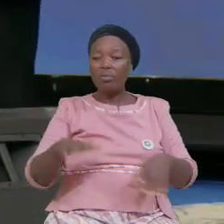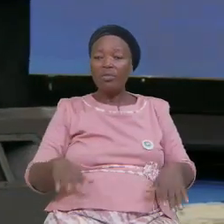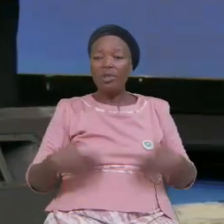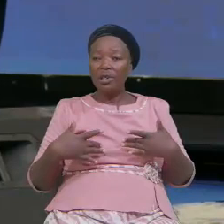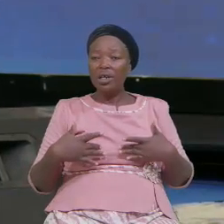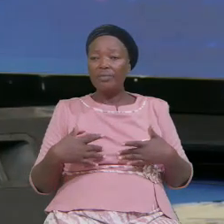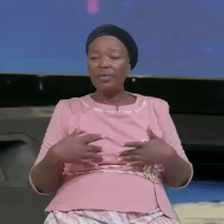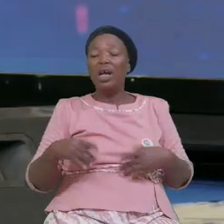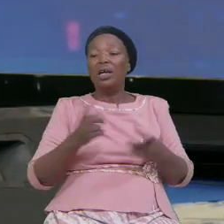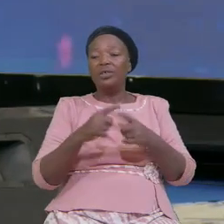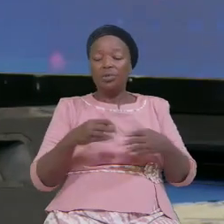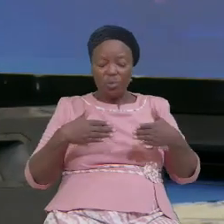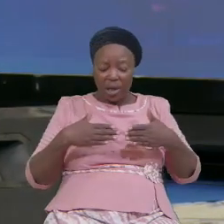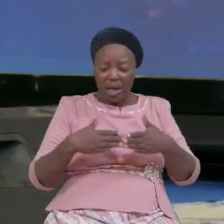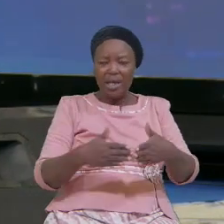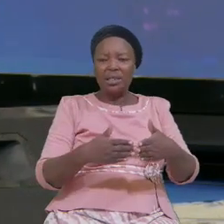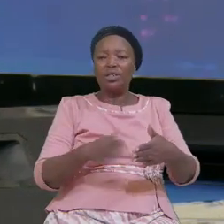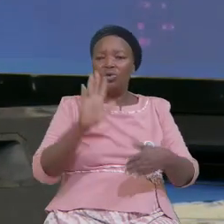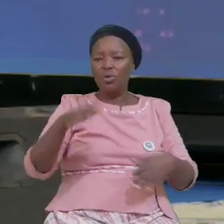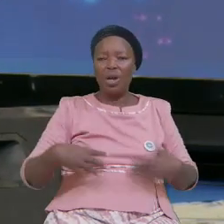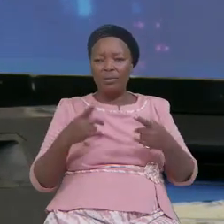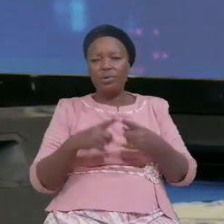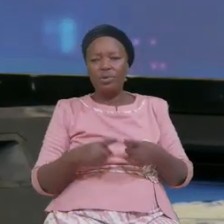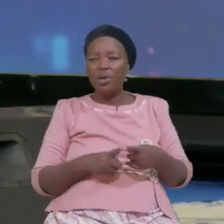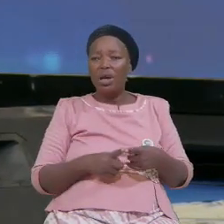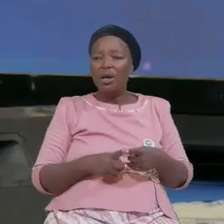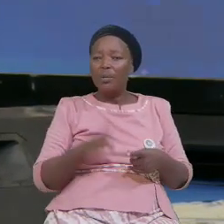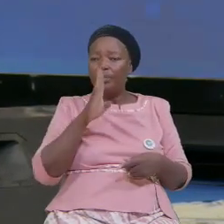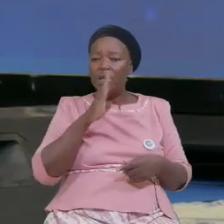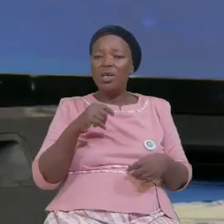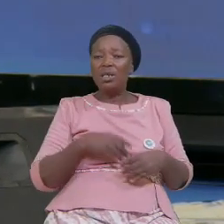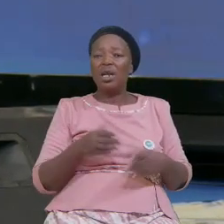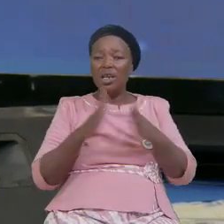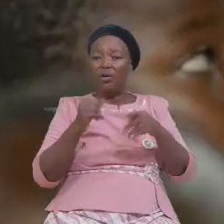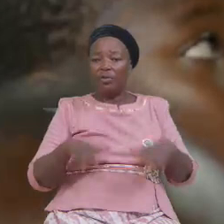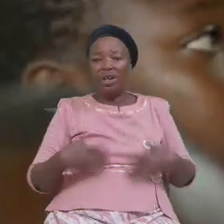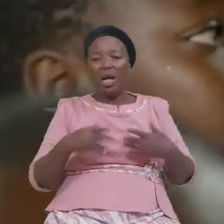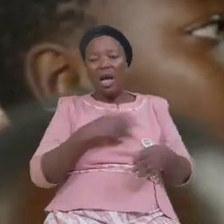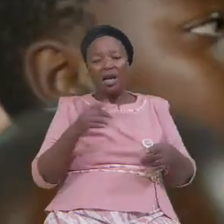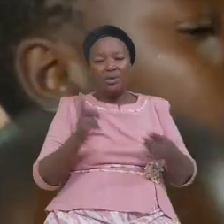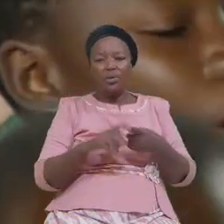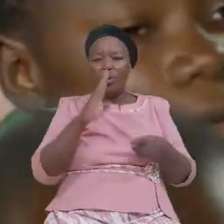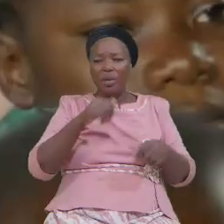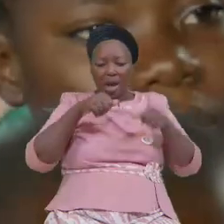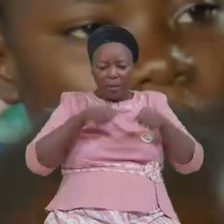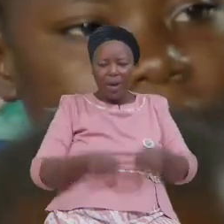to guide your life, to lead your life, and to be abiding present in your